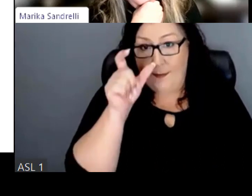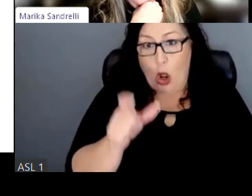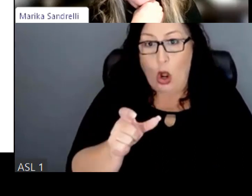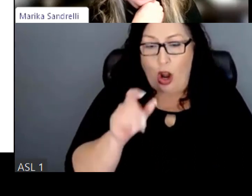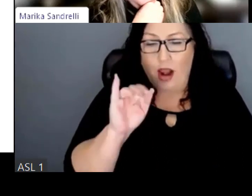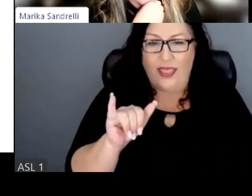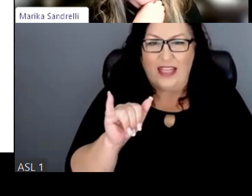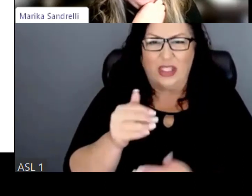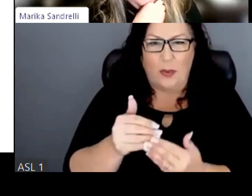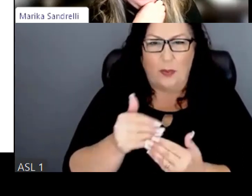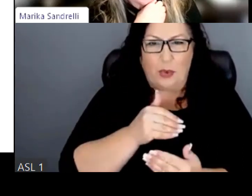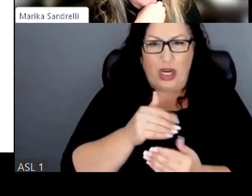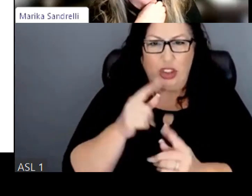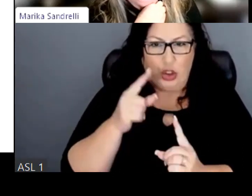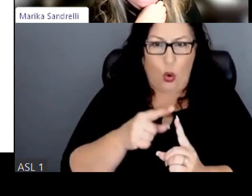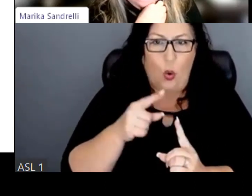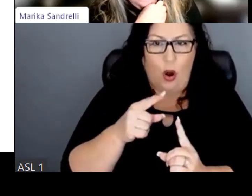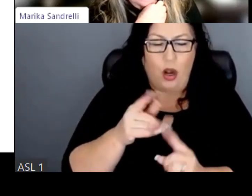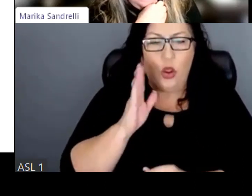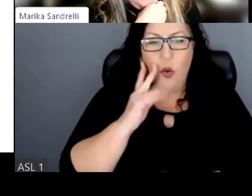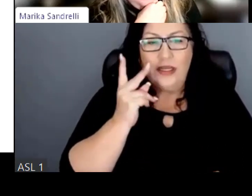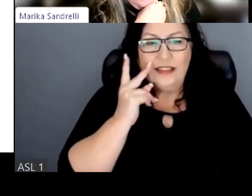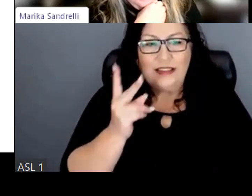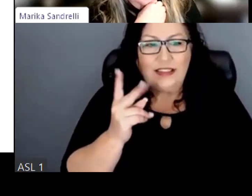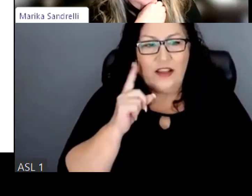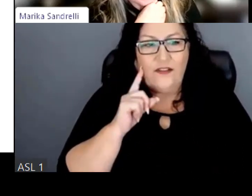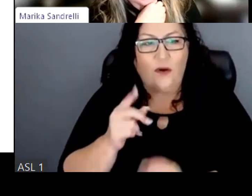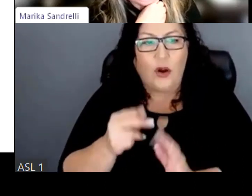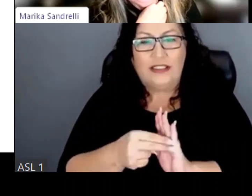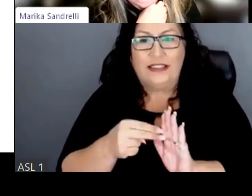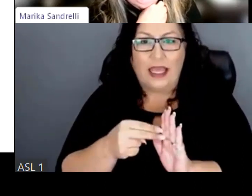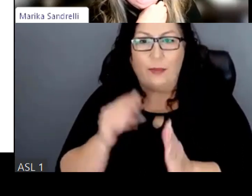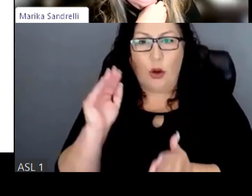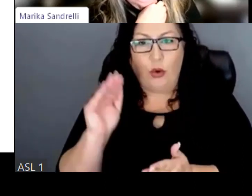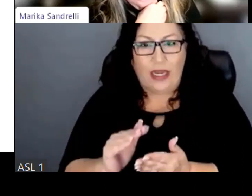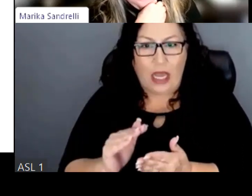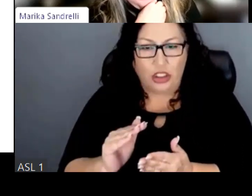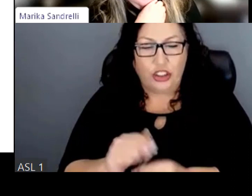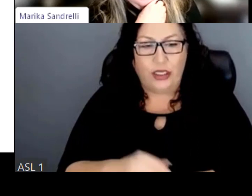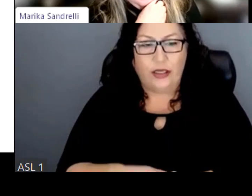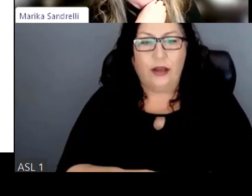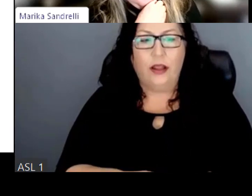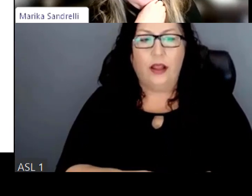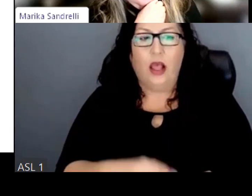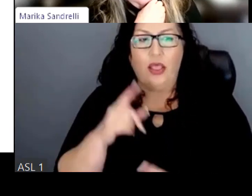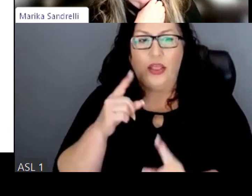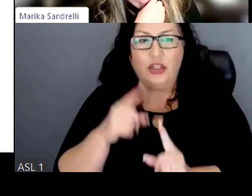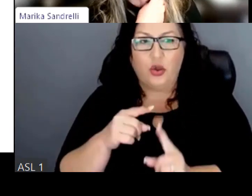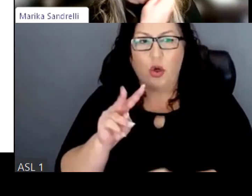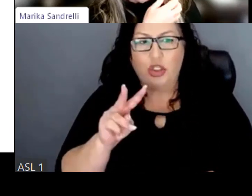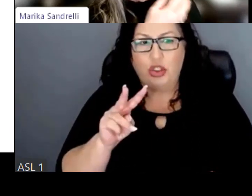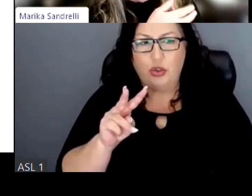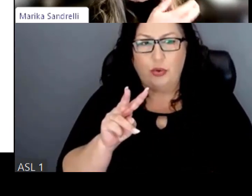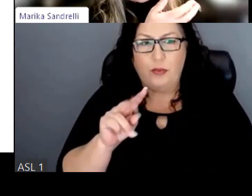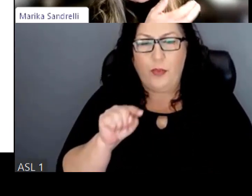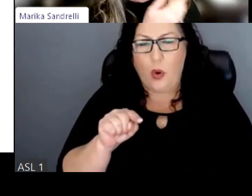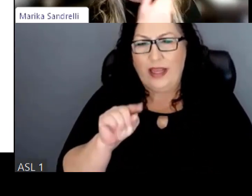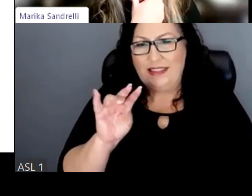blue bars are the pre-scores. So you'll see for stigma reduction, the